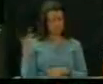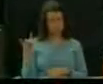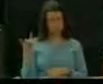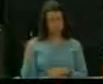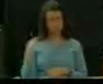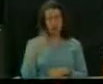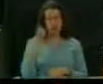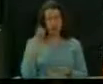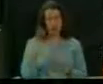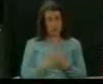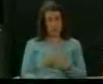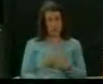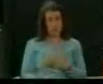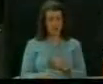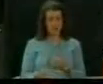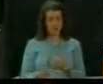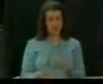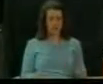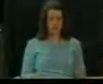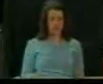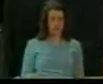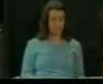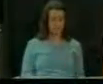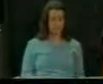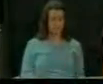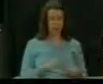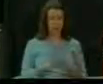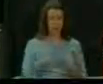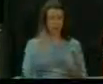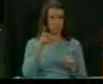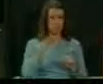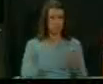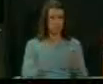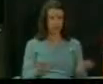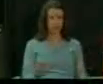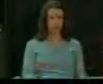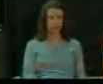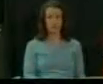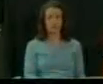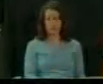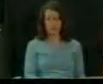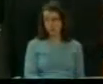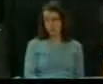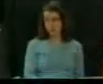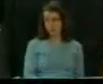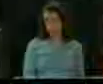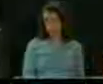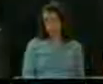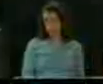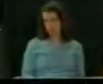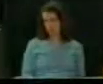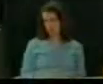job or the sheriff. I think it's going to pass, so Lee Trim will do the job.